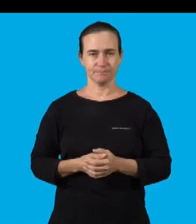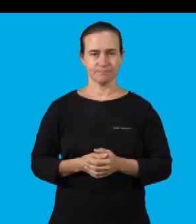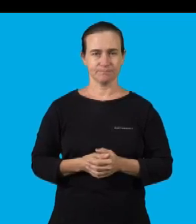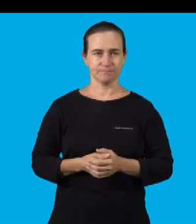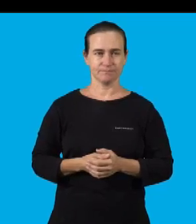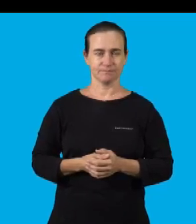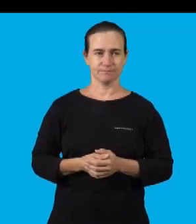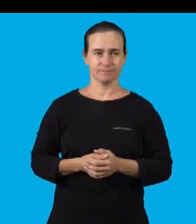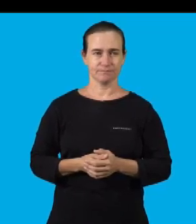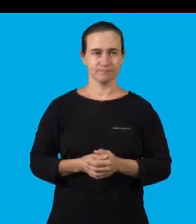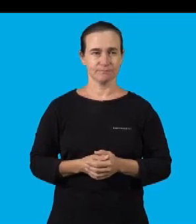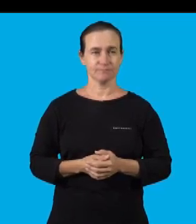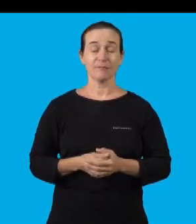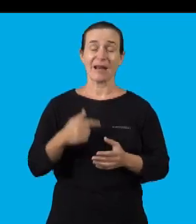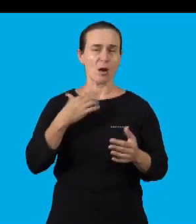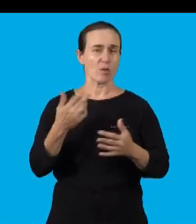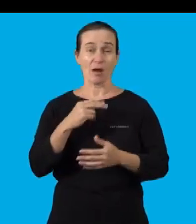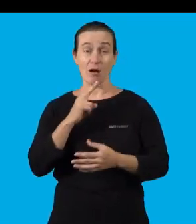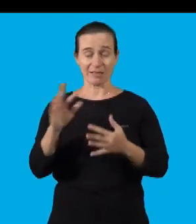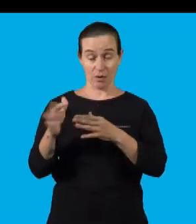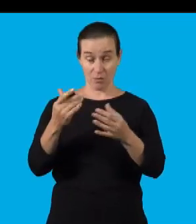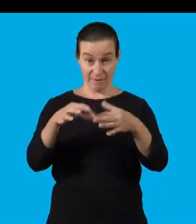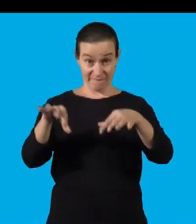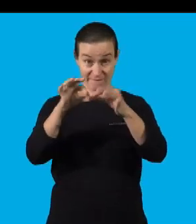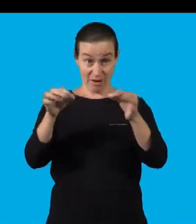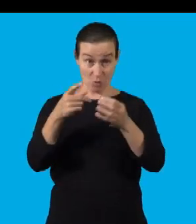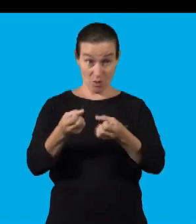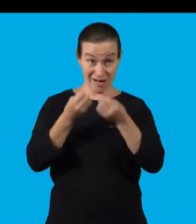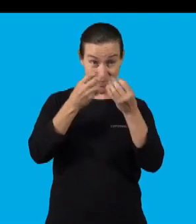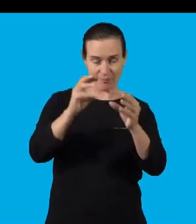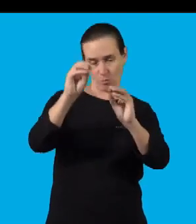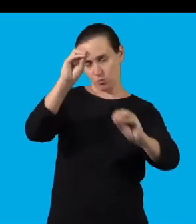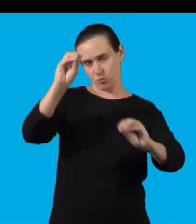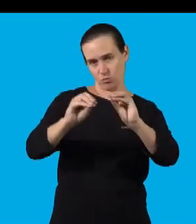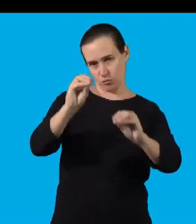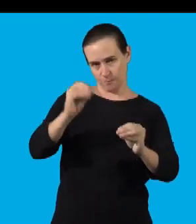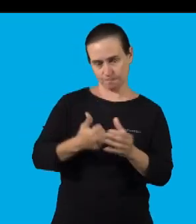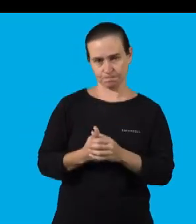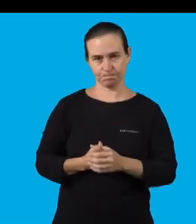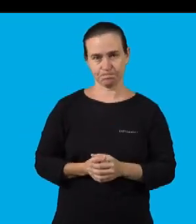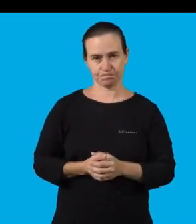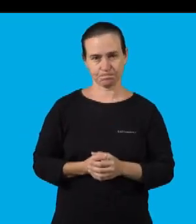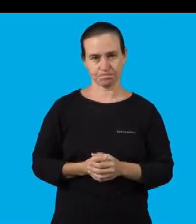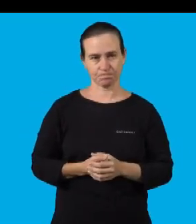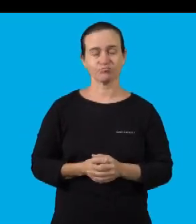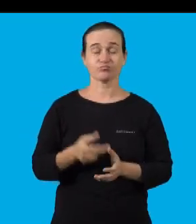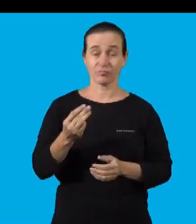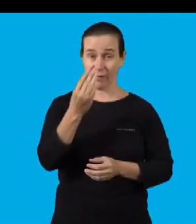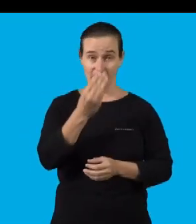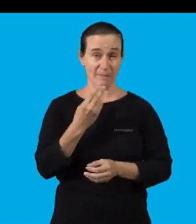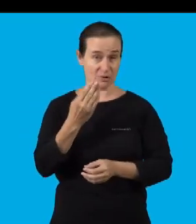the question by substituting the values that are given in the formula. So looking at the diagram there,